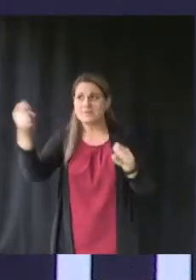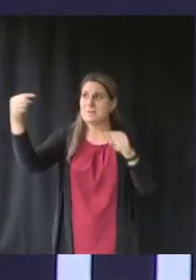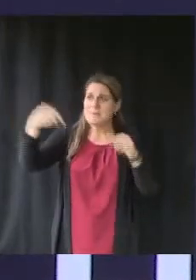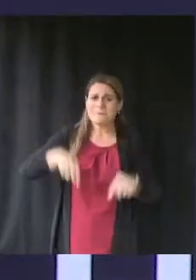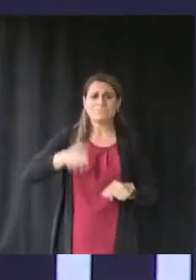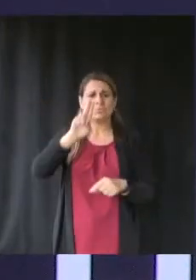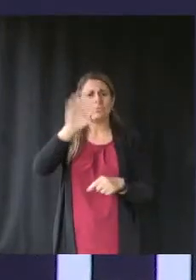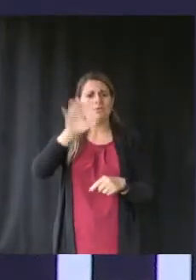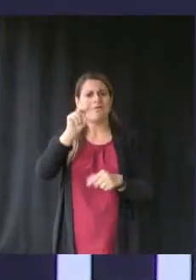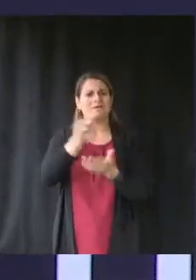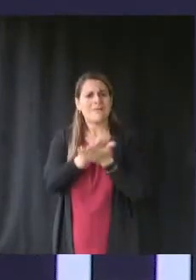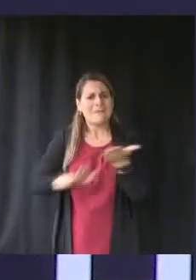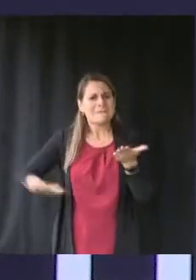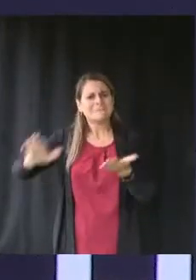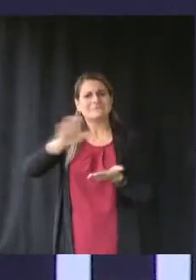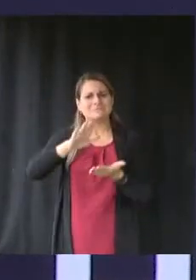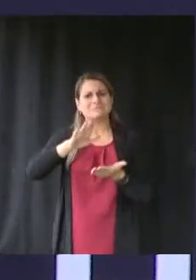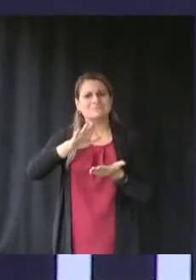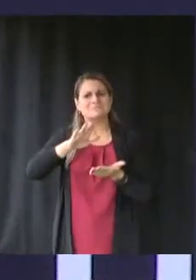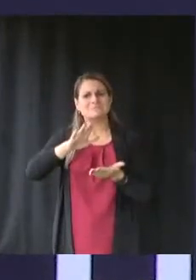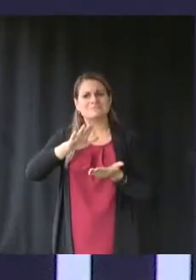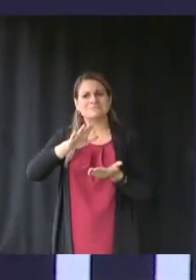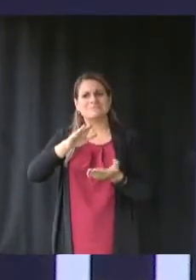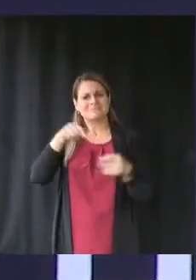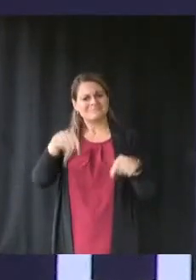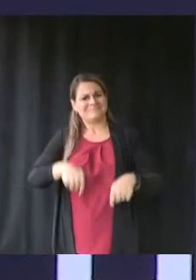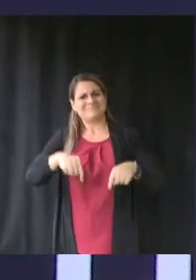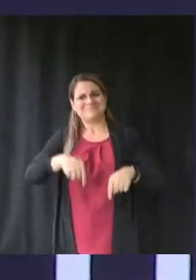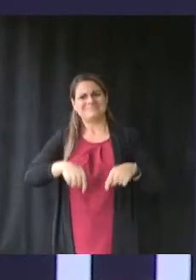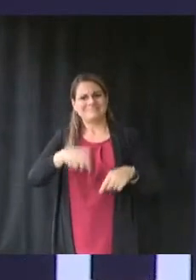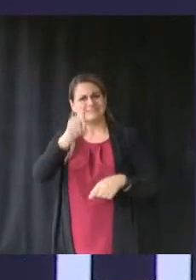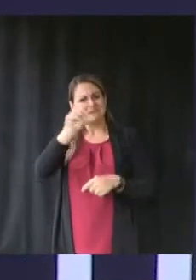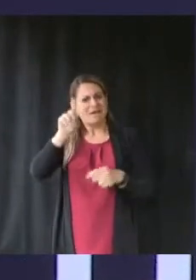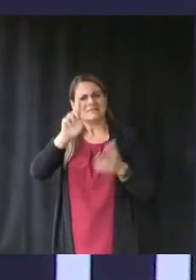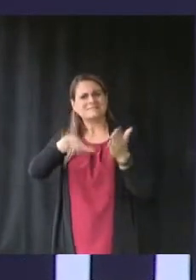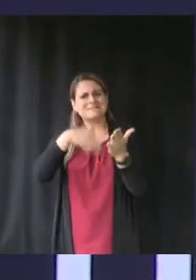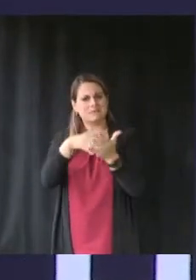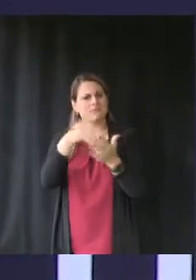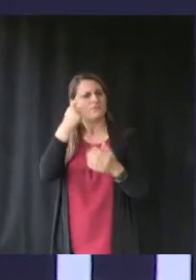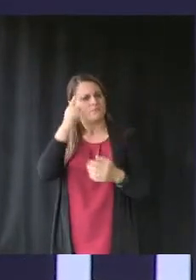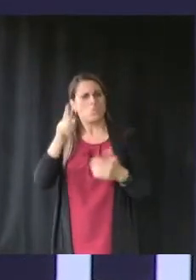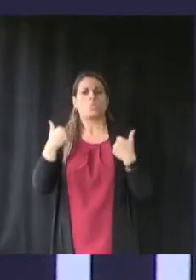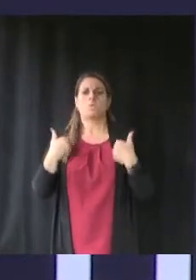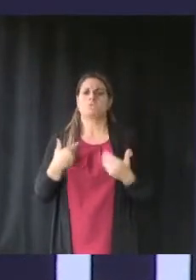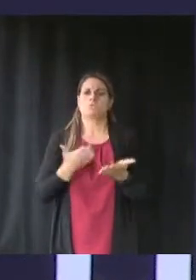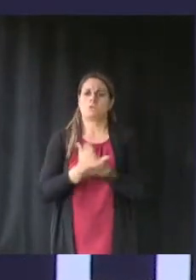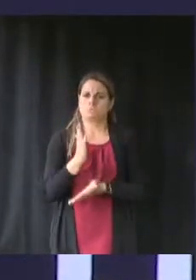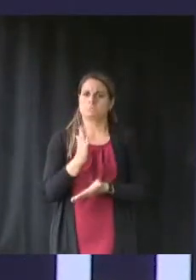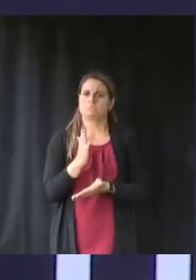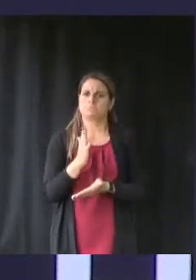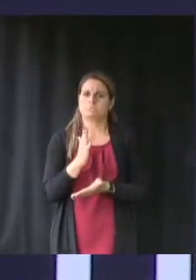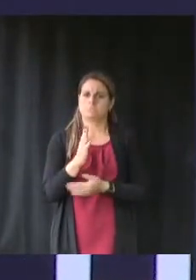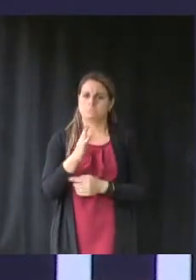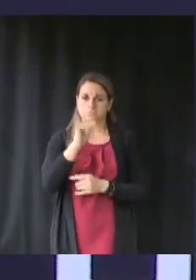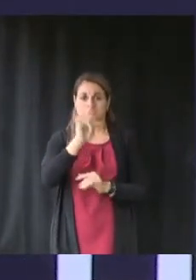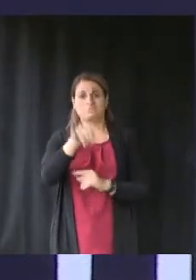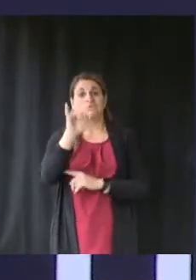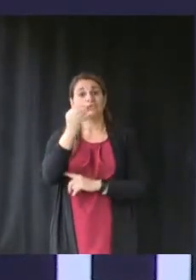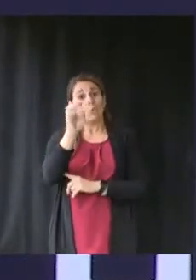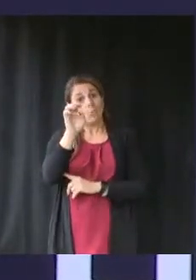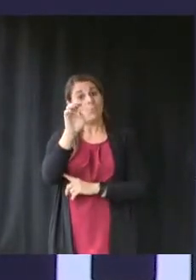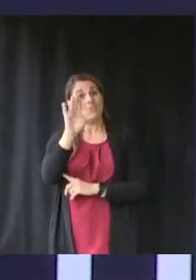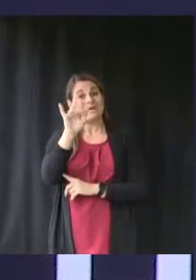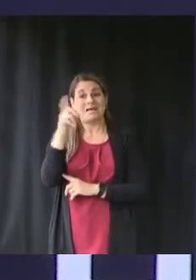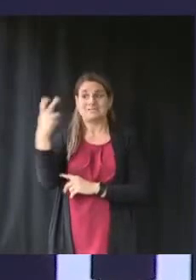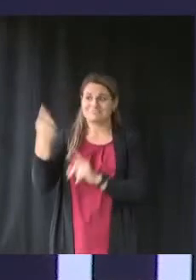university, and for coming to the Dodd Center for Human Rights. My friendship with Joe Biden goes back years as Senate